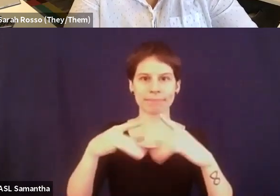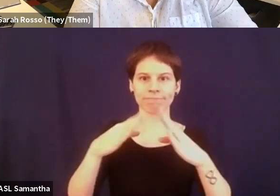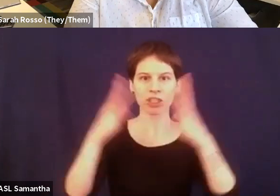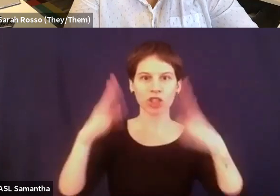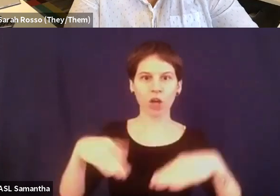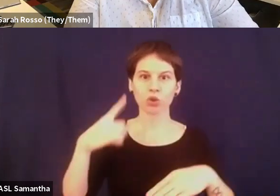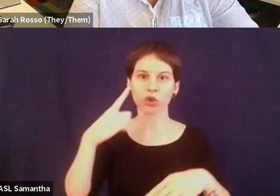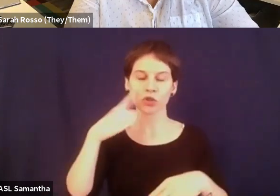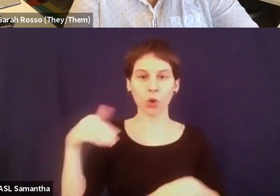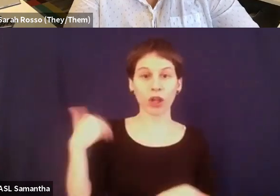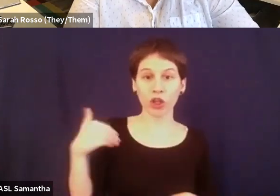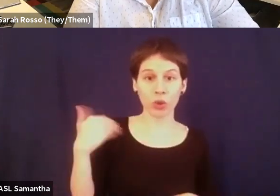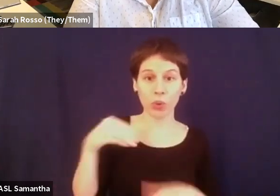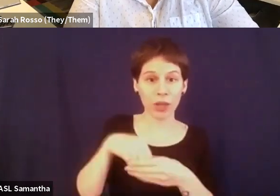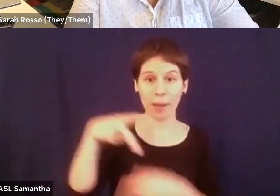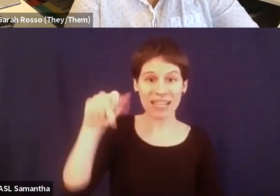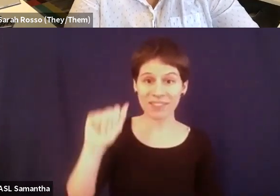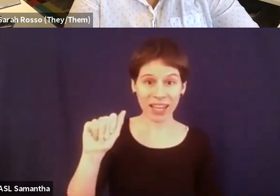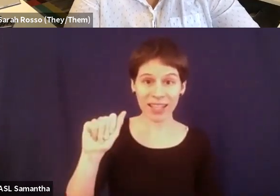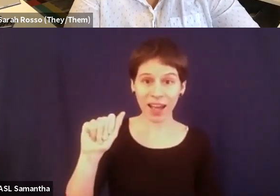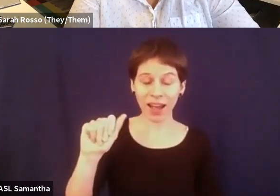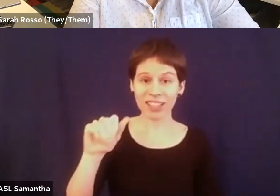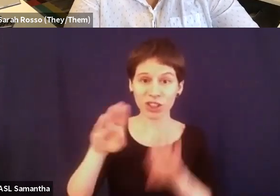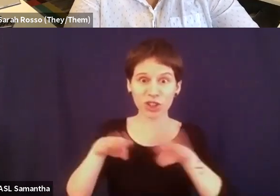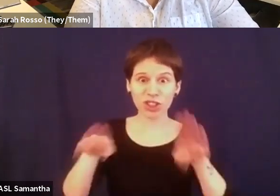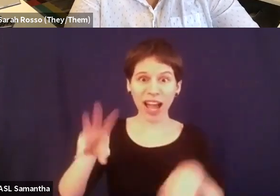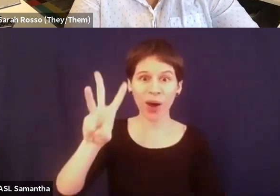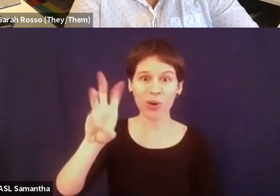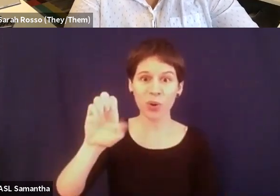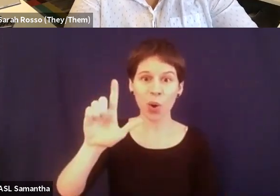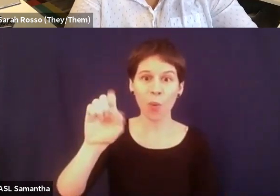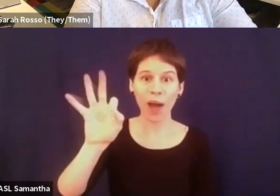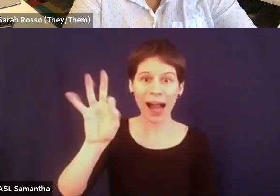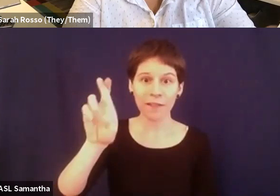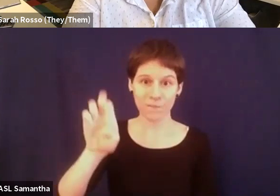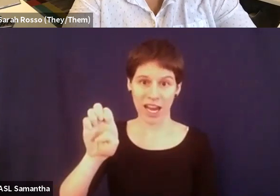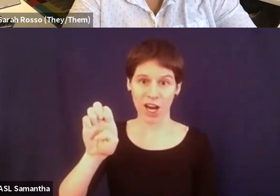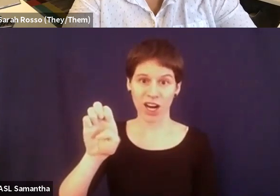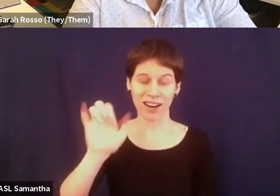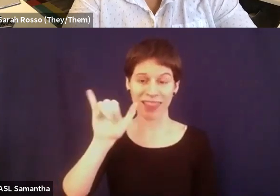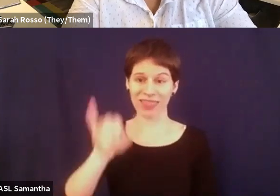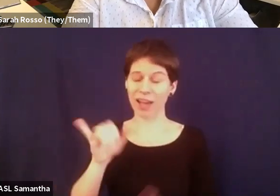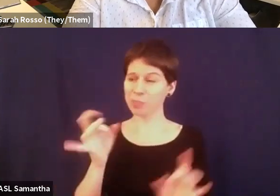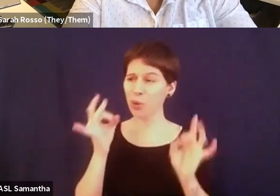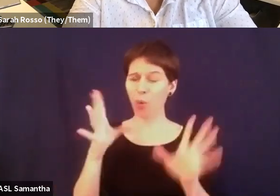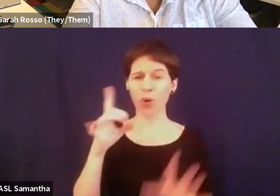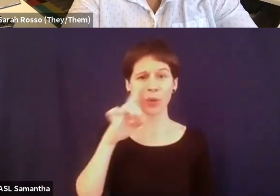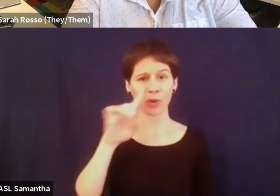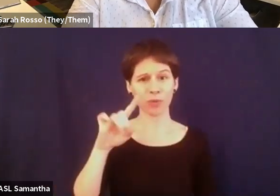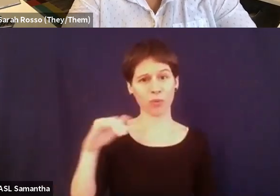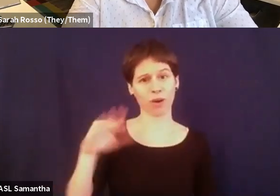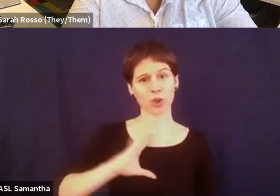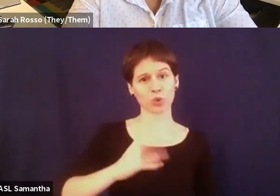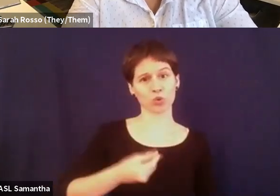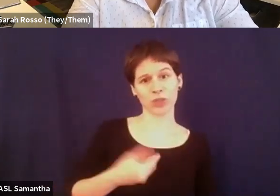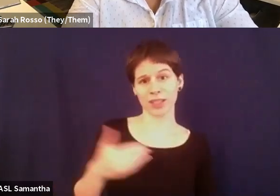It's the child welfare system and how harmful that can be to queer and trans youth especially, and the overrepresentation of not only